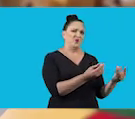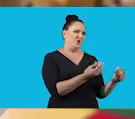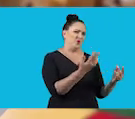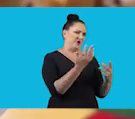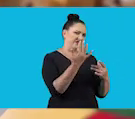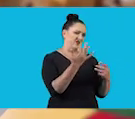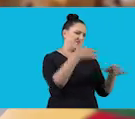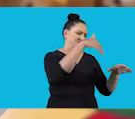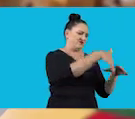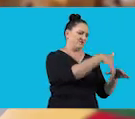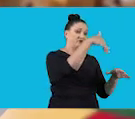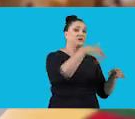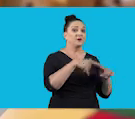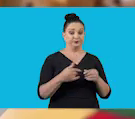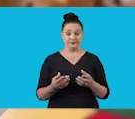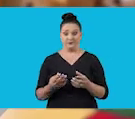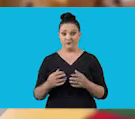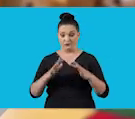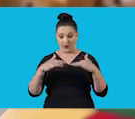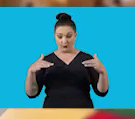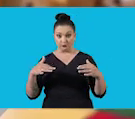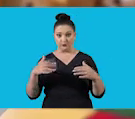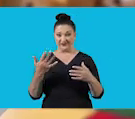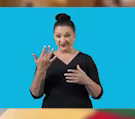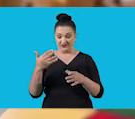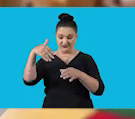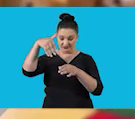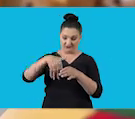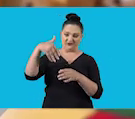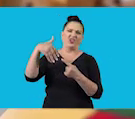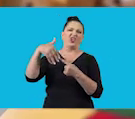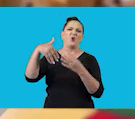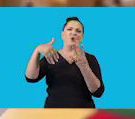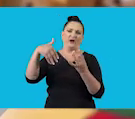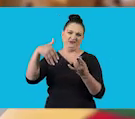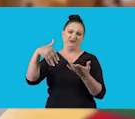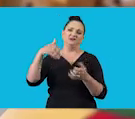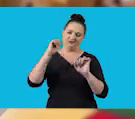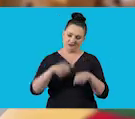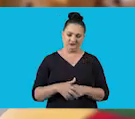fingers wet, but the liquids, they get your fingers wet. And because of the other reasons that you have stated here.